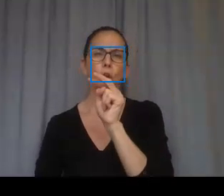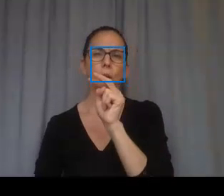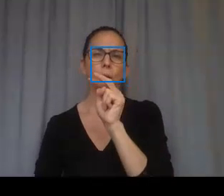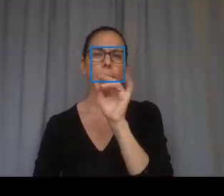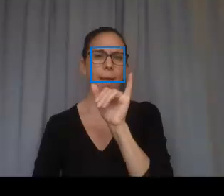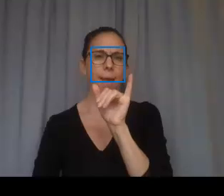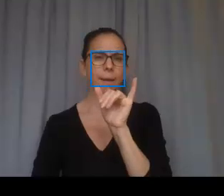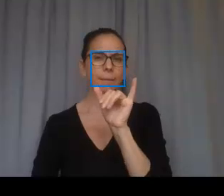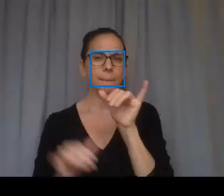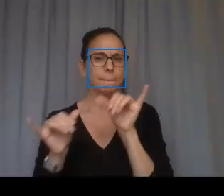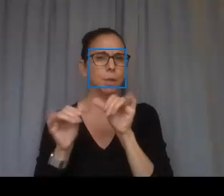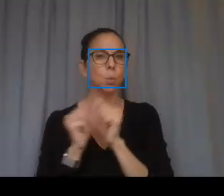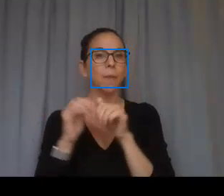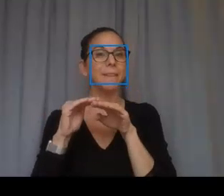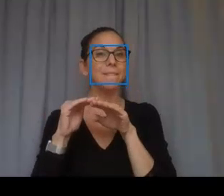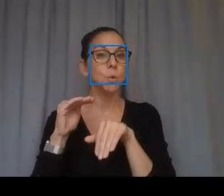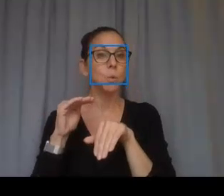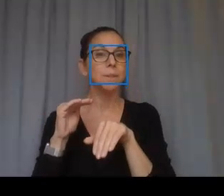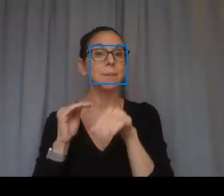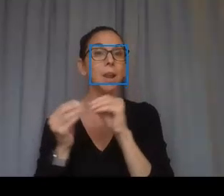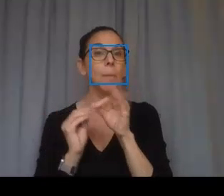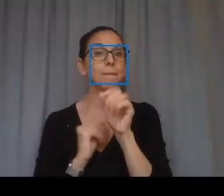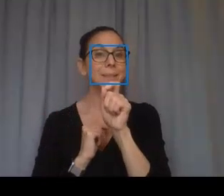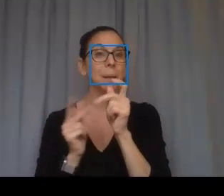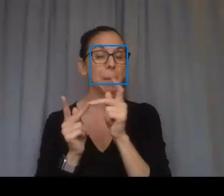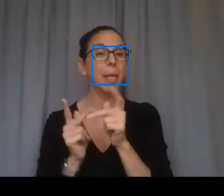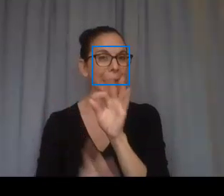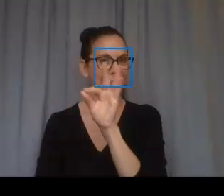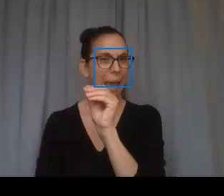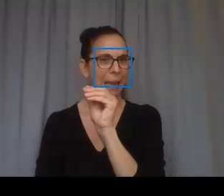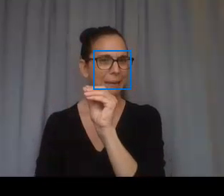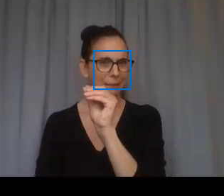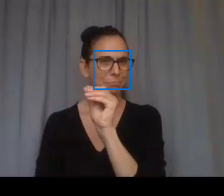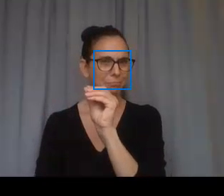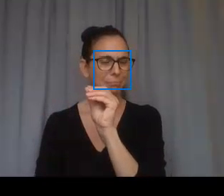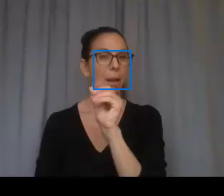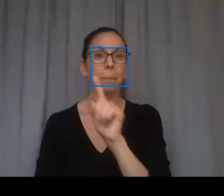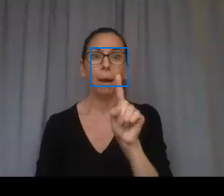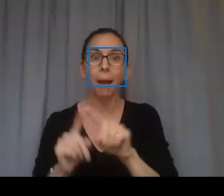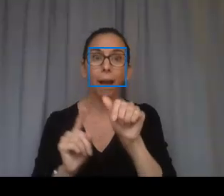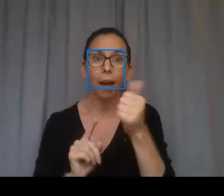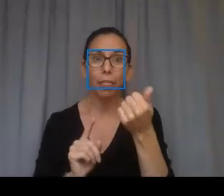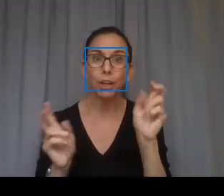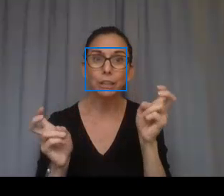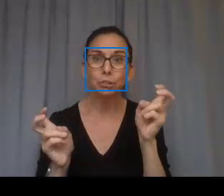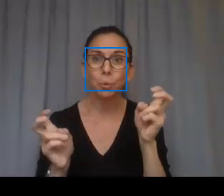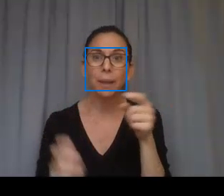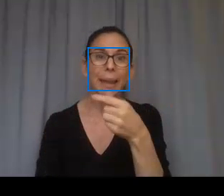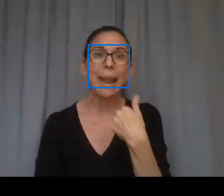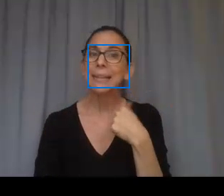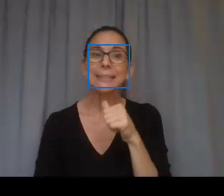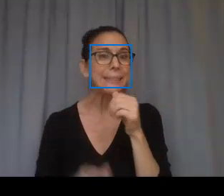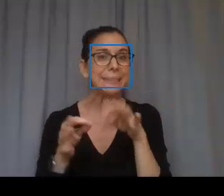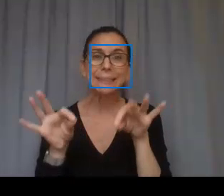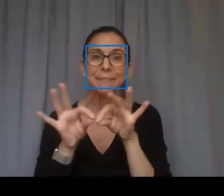the measurement with the fewest number of decimal places, and it's obviously the 90, but here's the other issue with the 90. The 90 has an insignificant 0